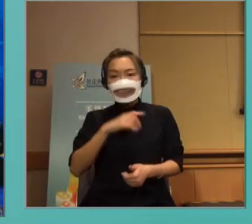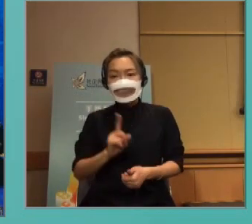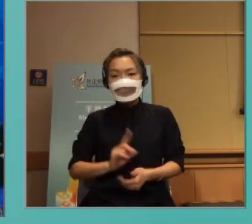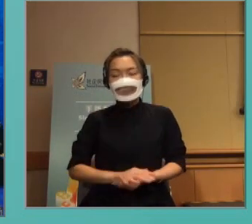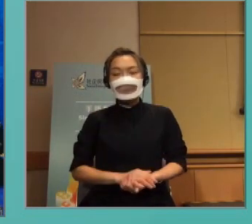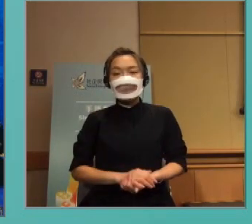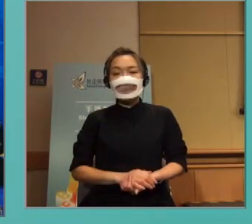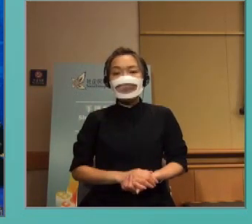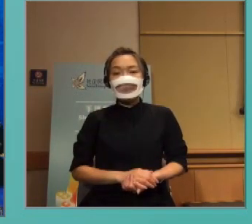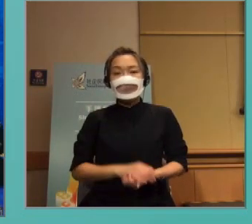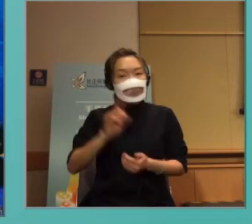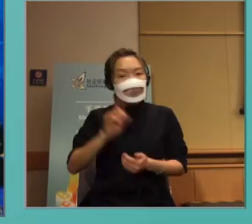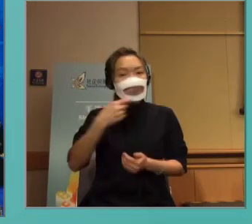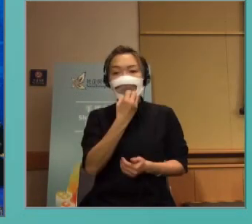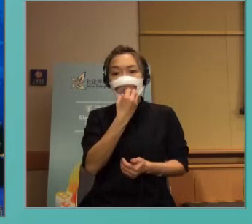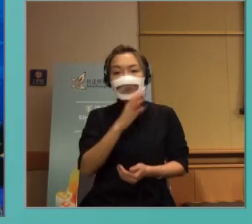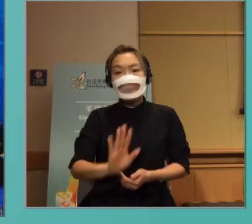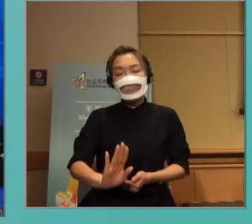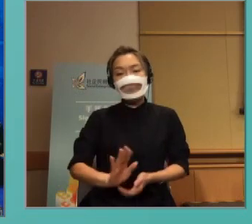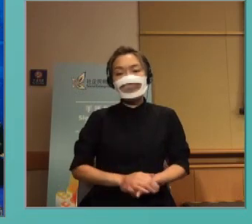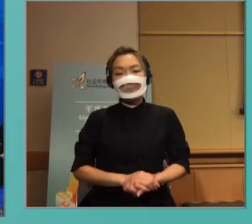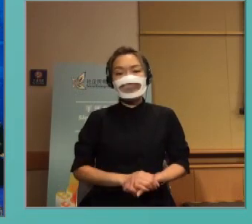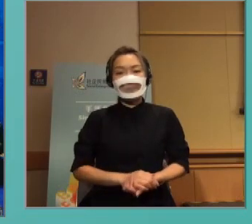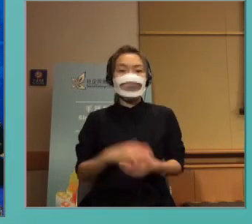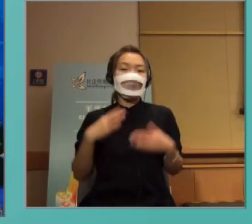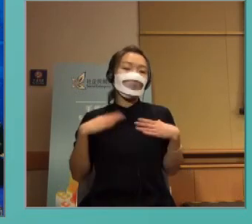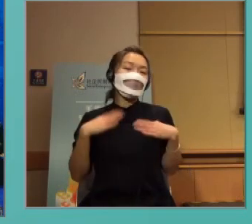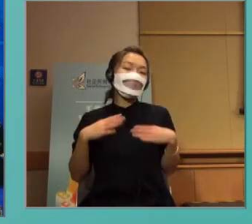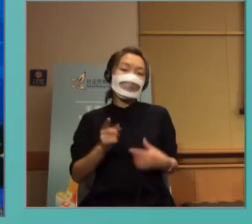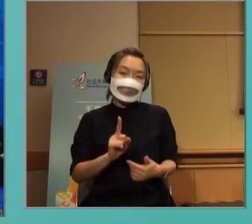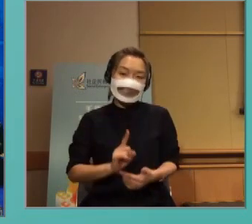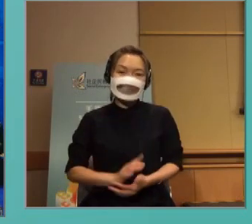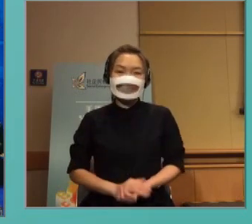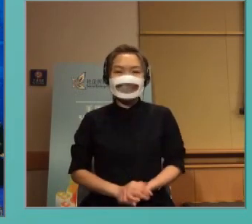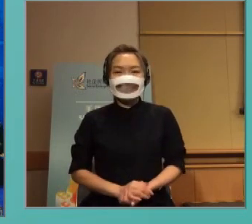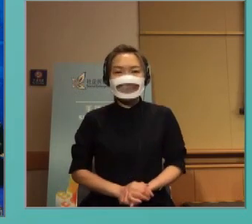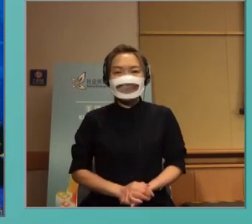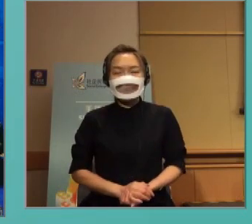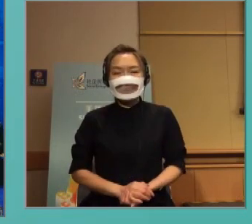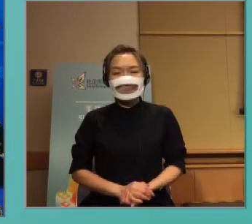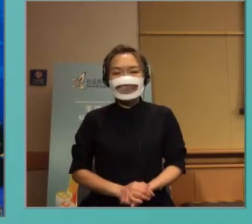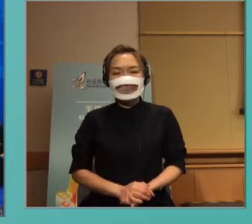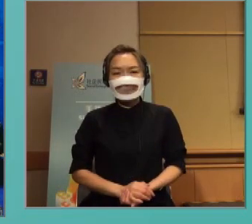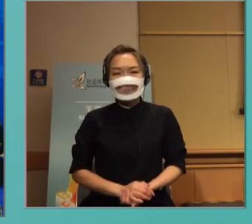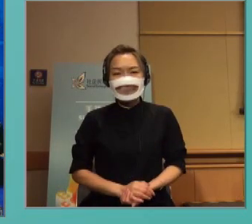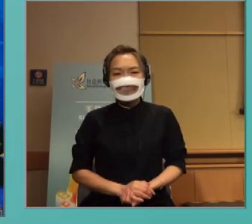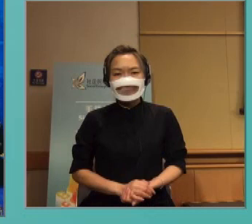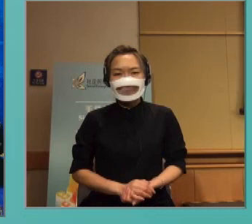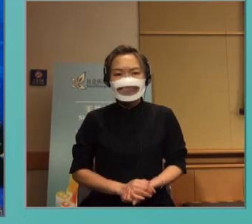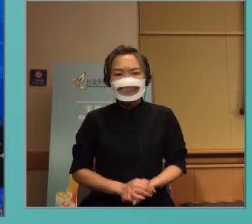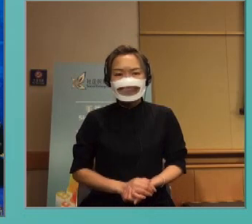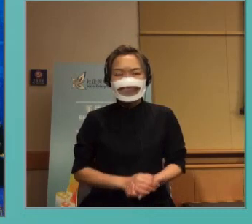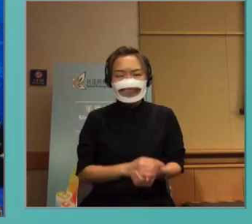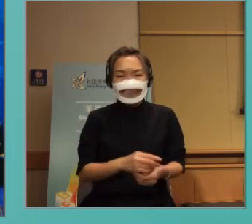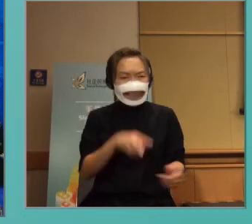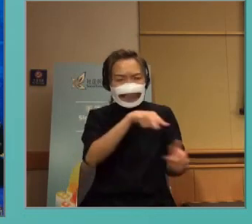you survive the SEC, you can pretty much survive any regulators on the planet, because they usually throw the hardest questions out. But at the end